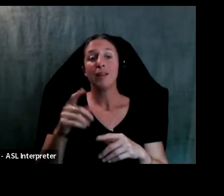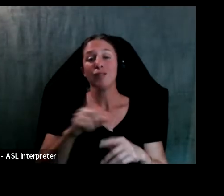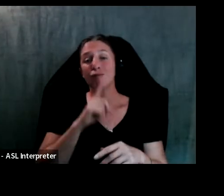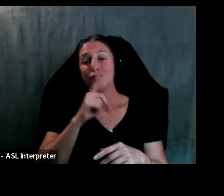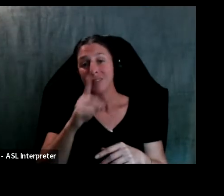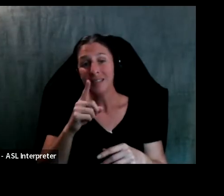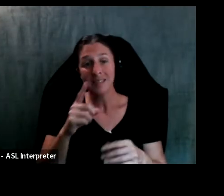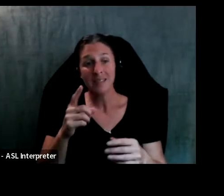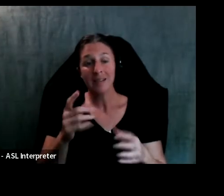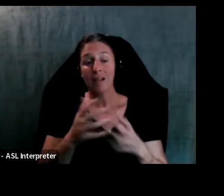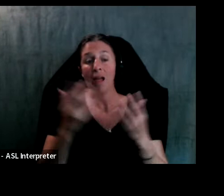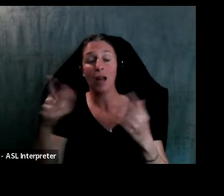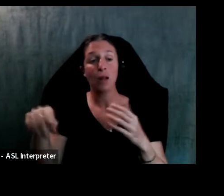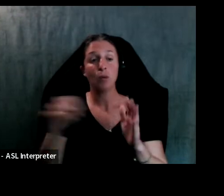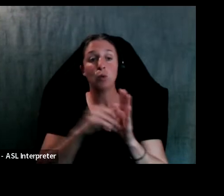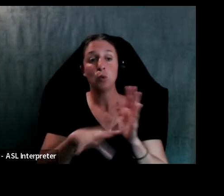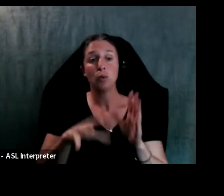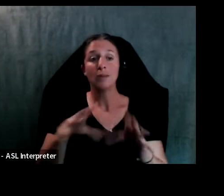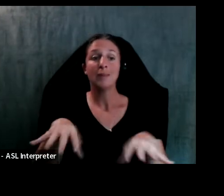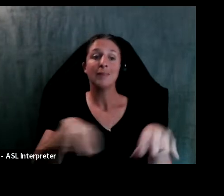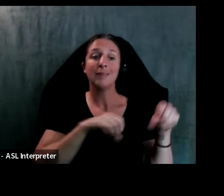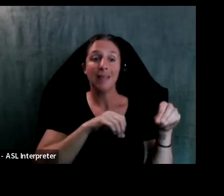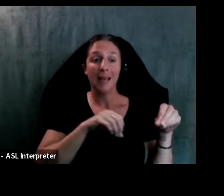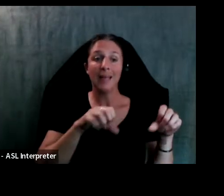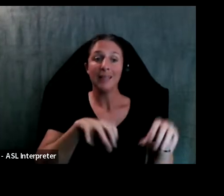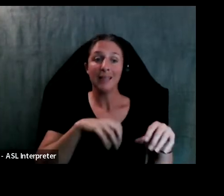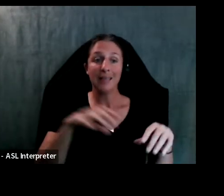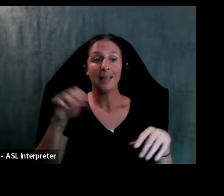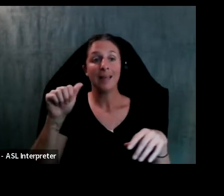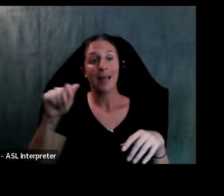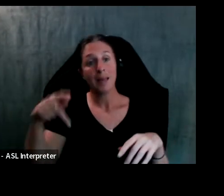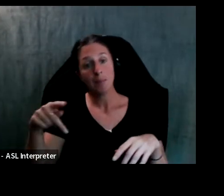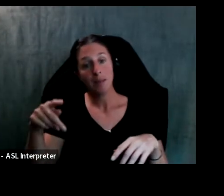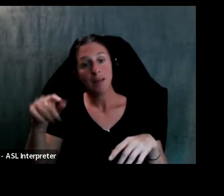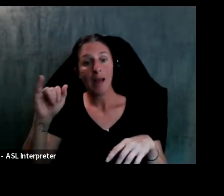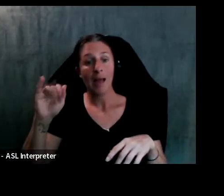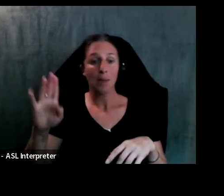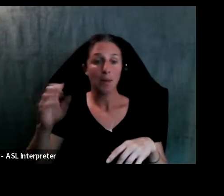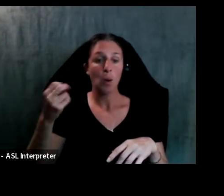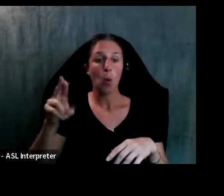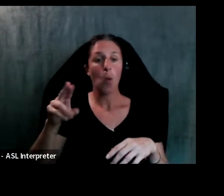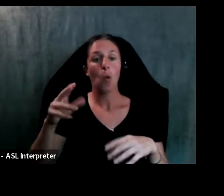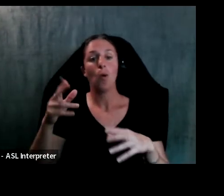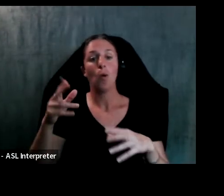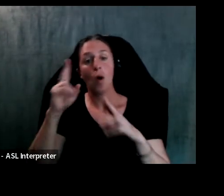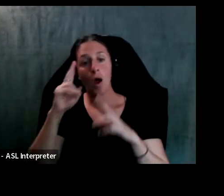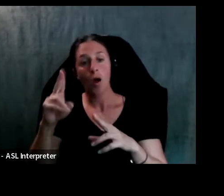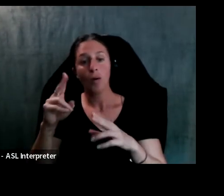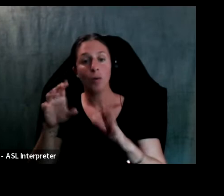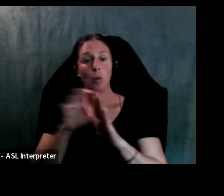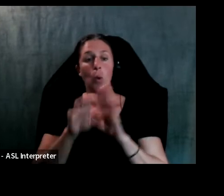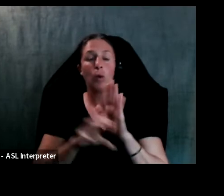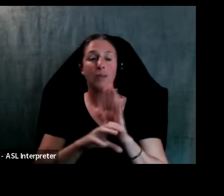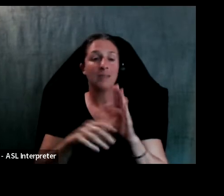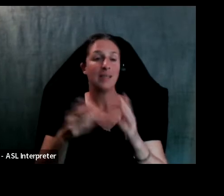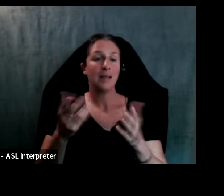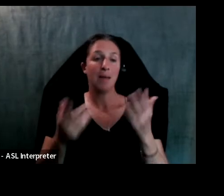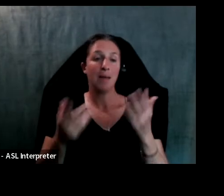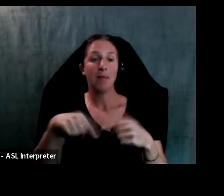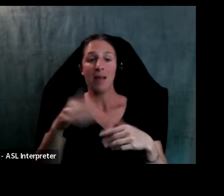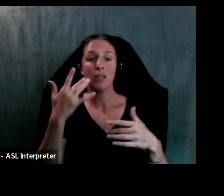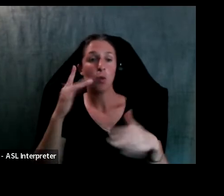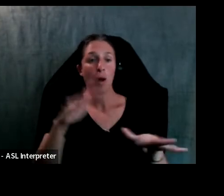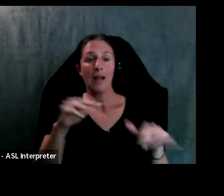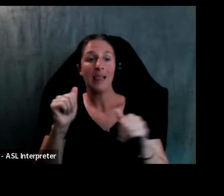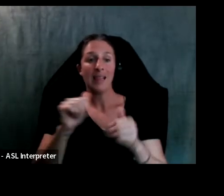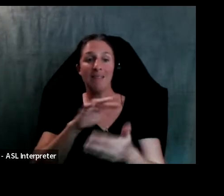that a lot of those students are taking AP classes or taking IB classes or taking honors courses, and they may not want to leave